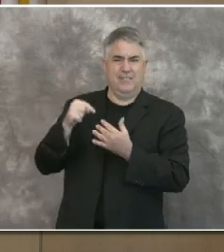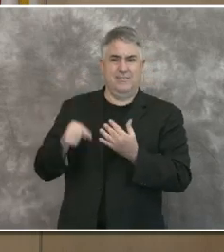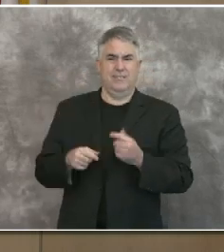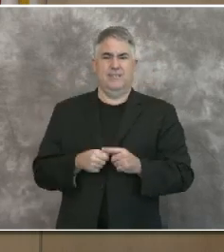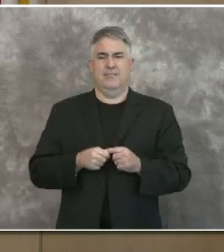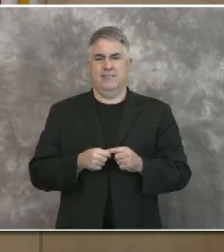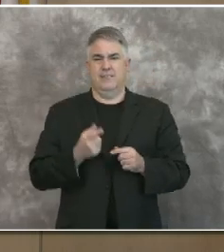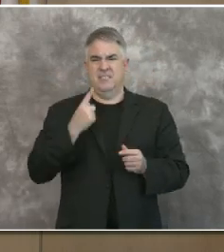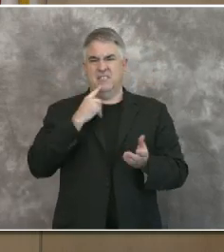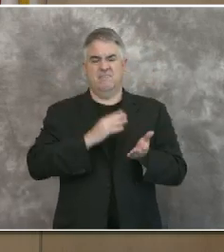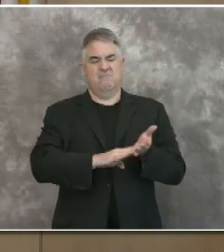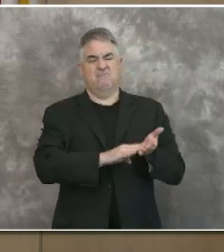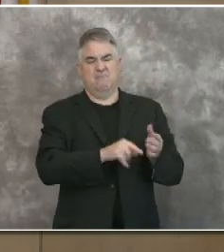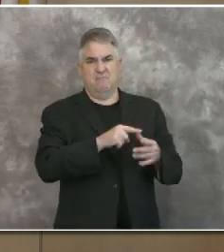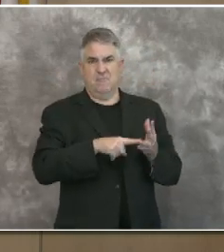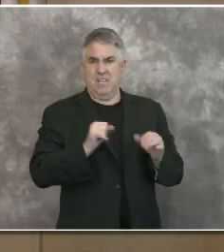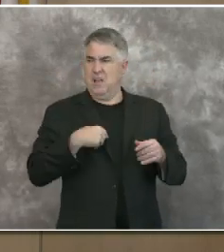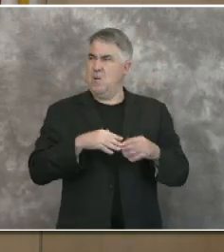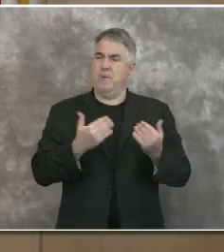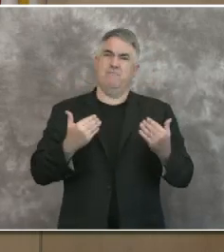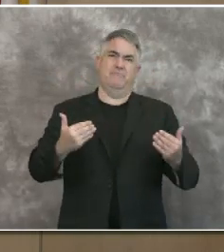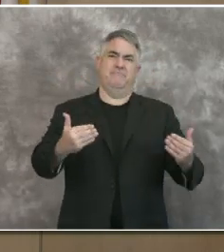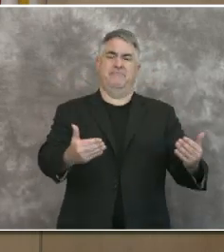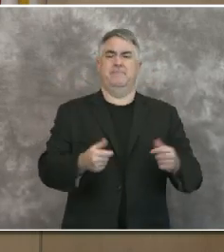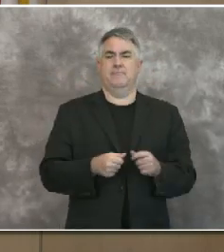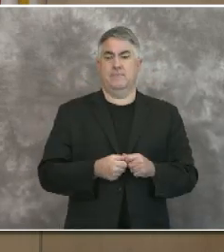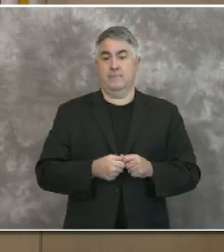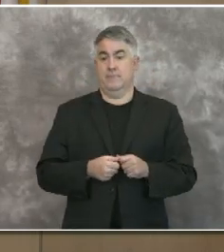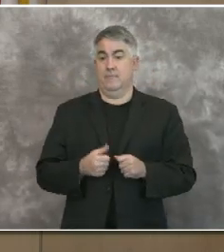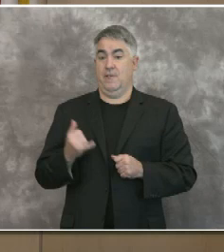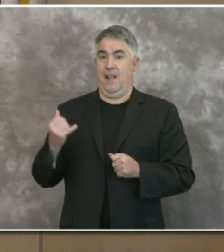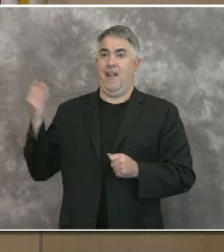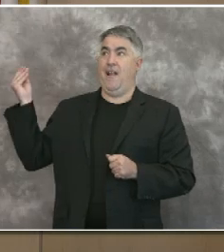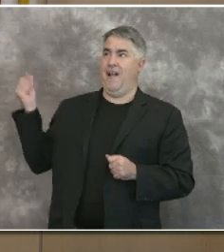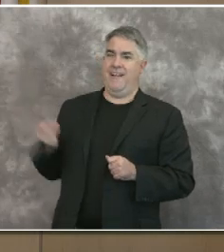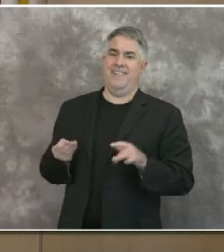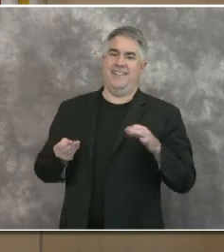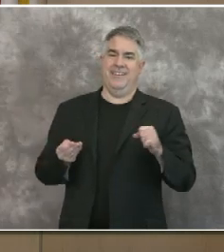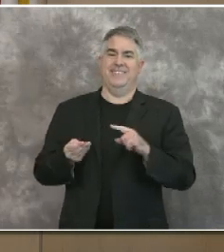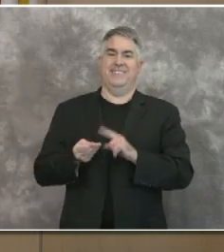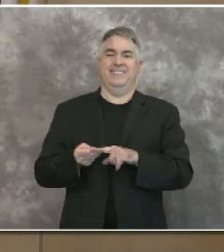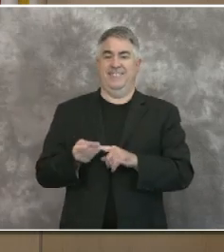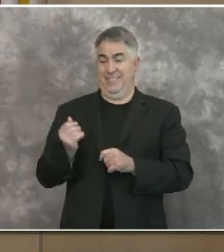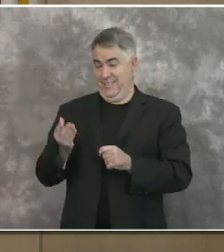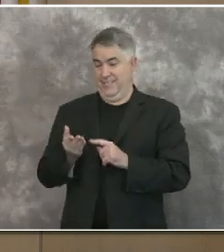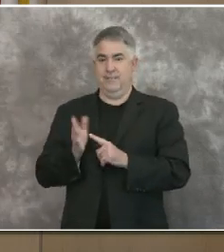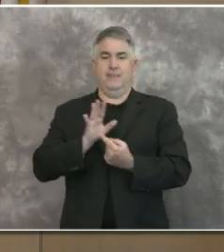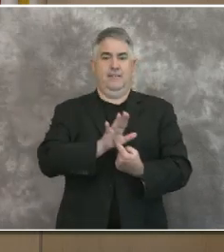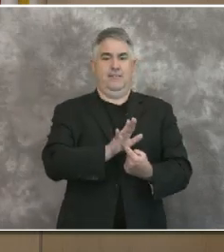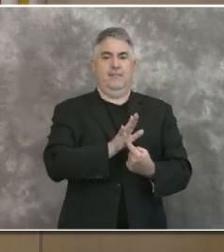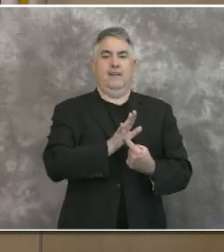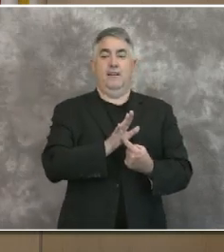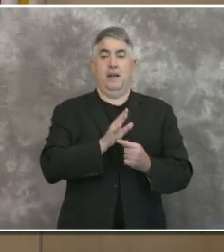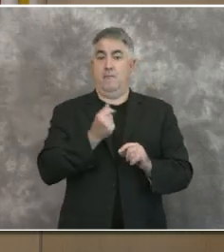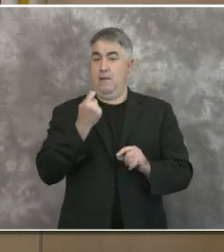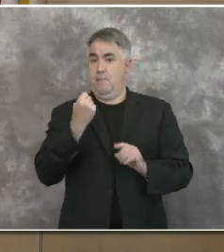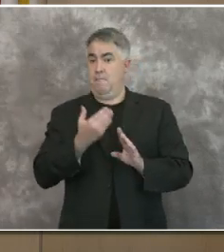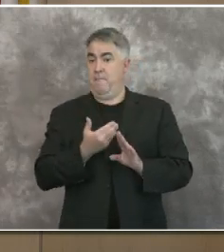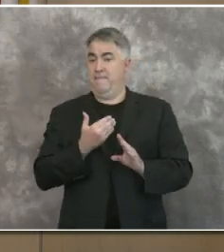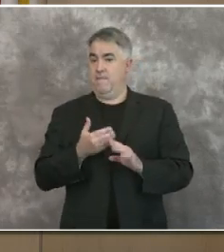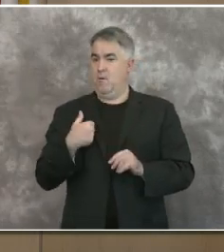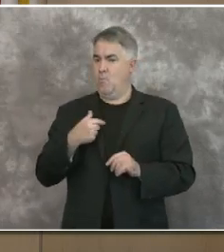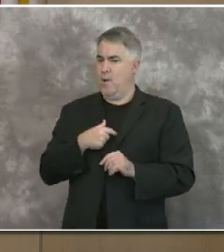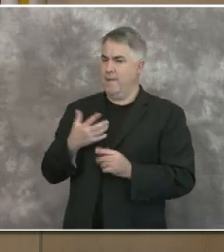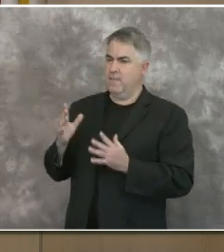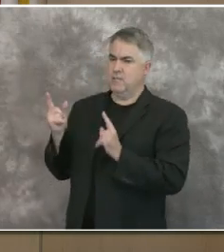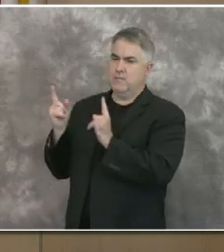Monday, we received the revised attestation form. Before that, we had the opportunity to meet with all